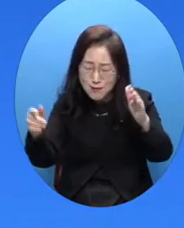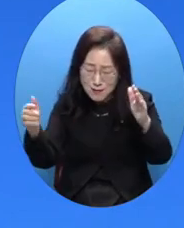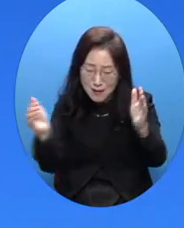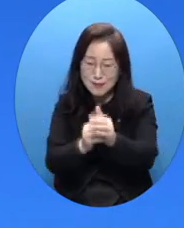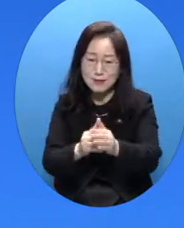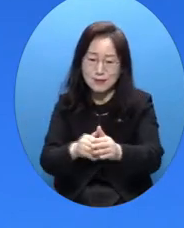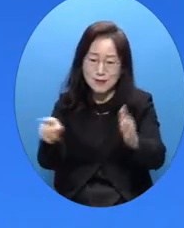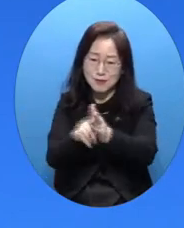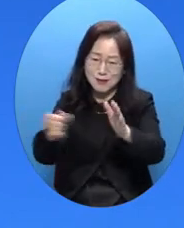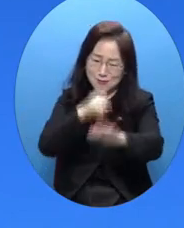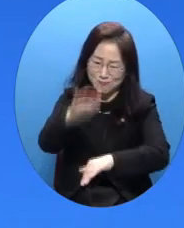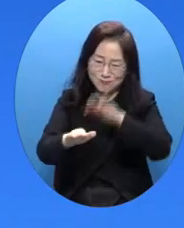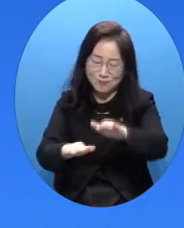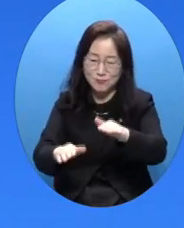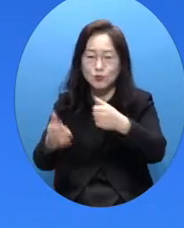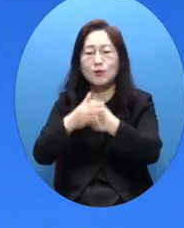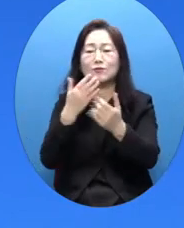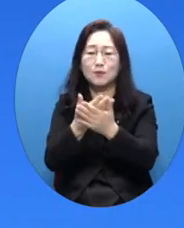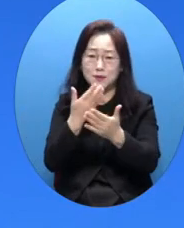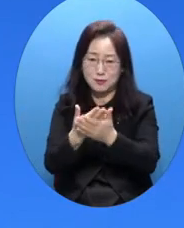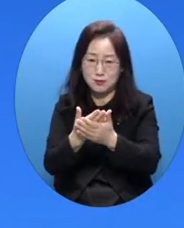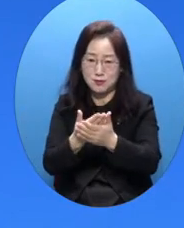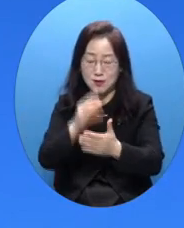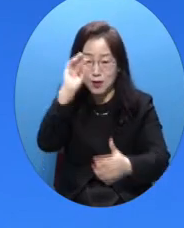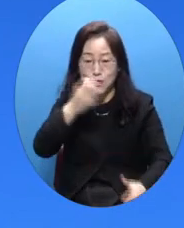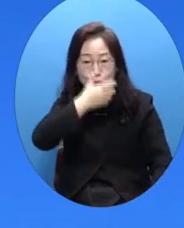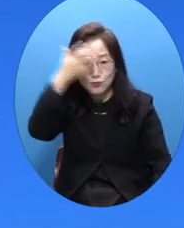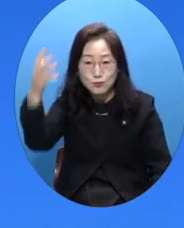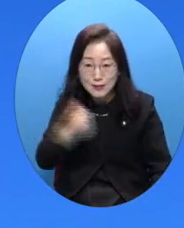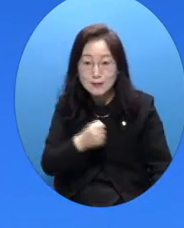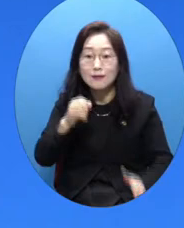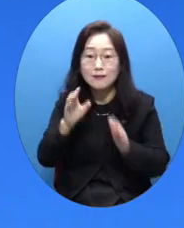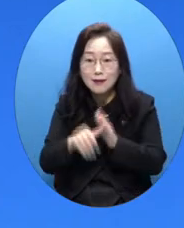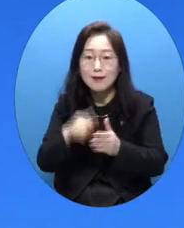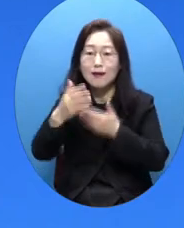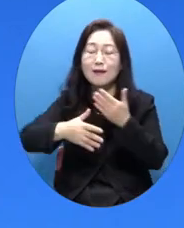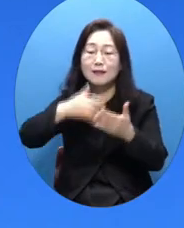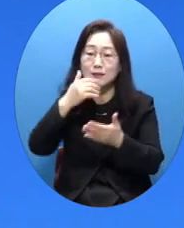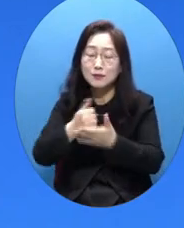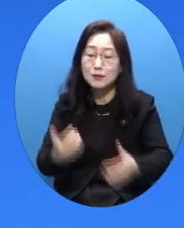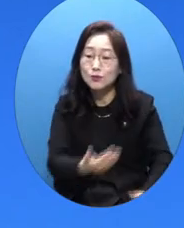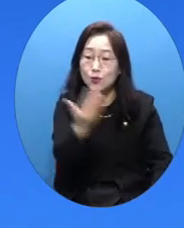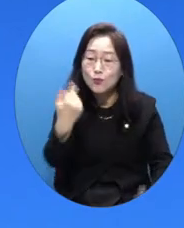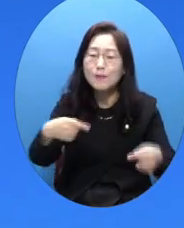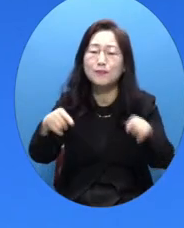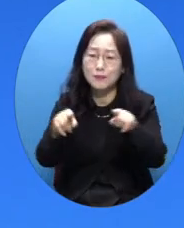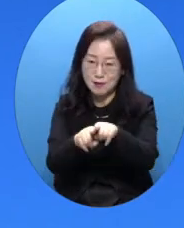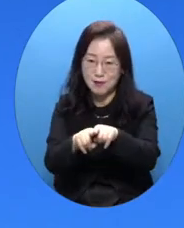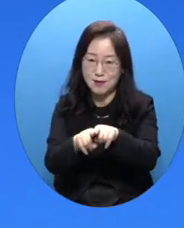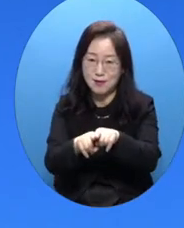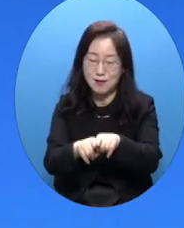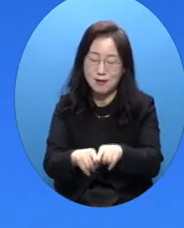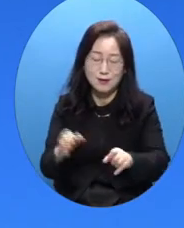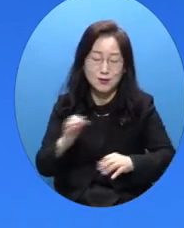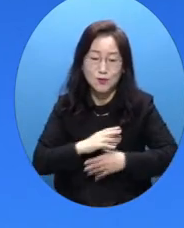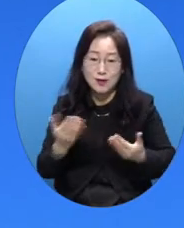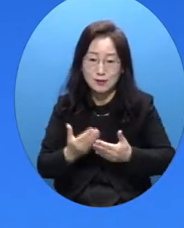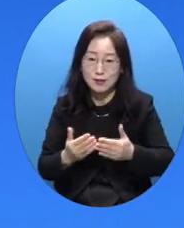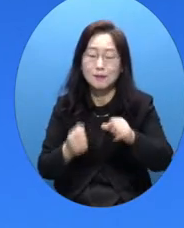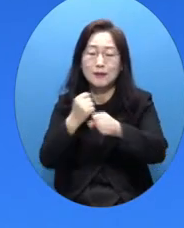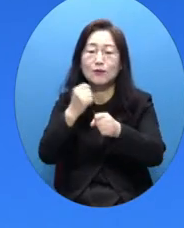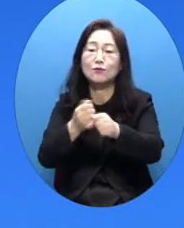March It Forward again and again have a holy dream then God will be with you